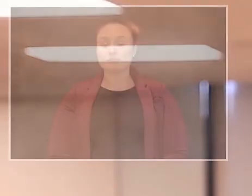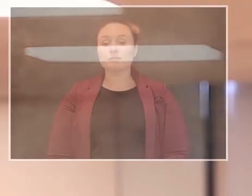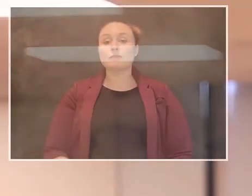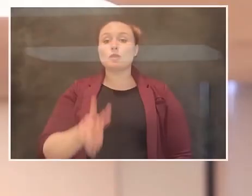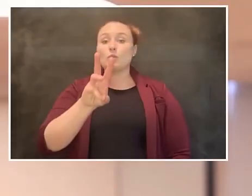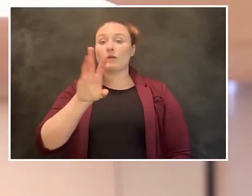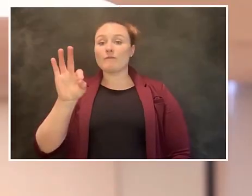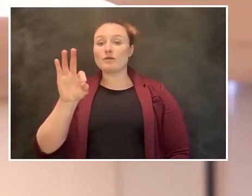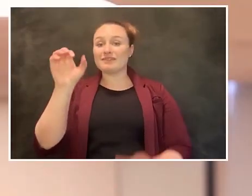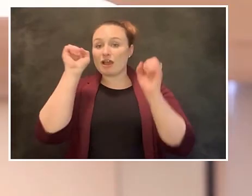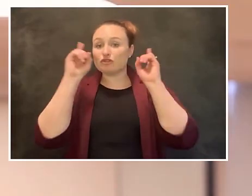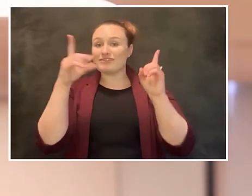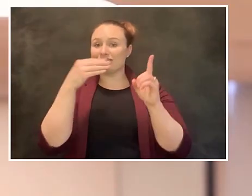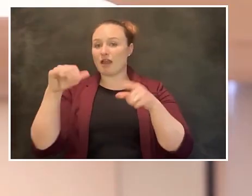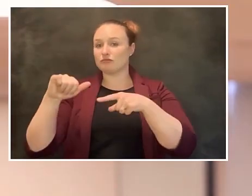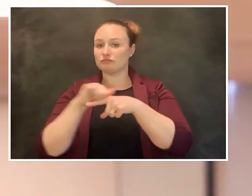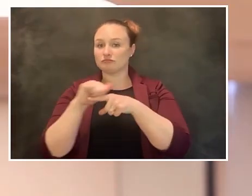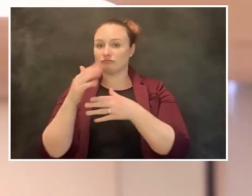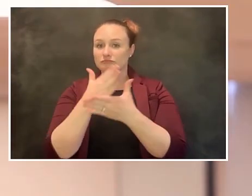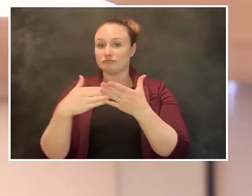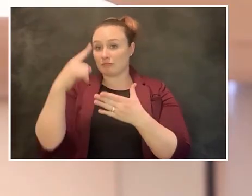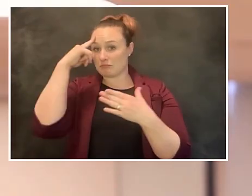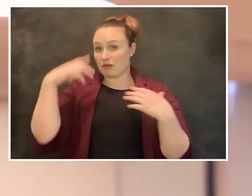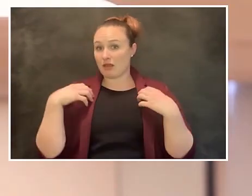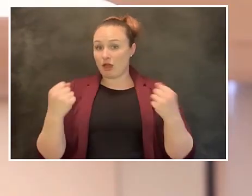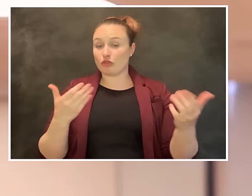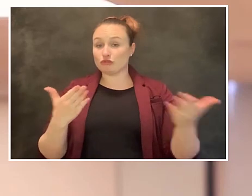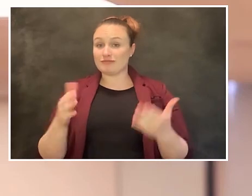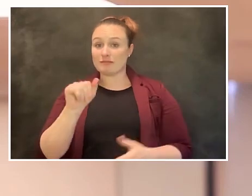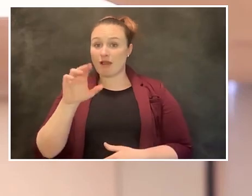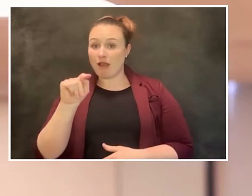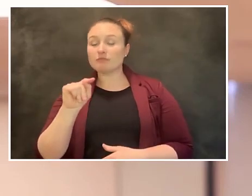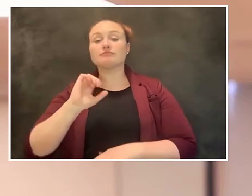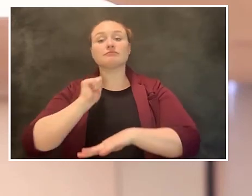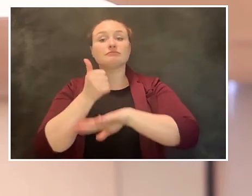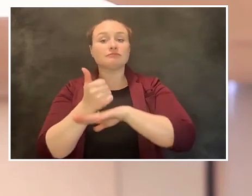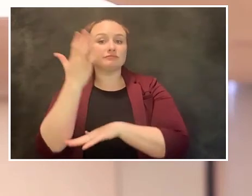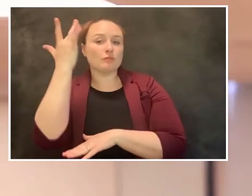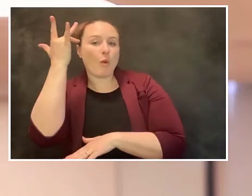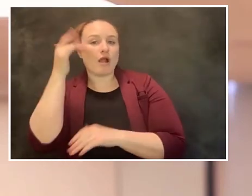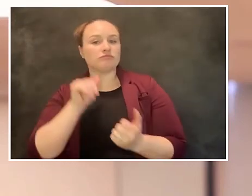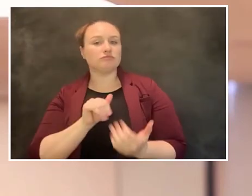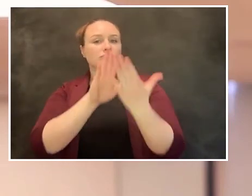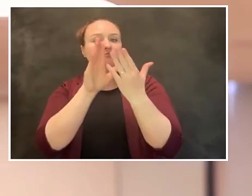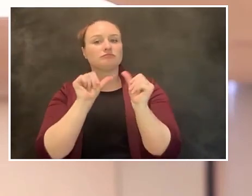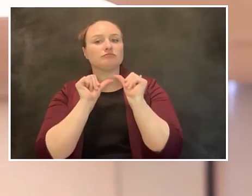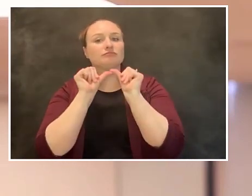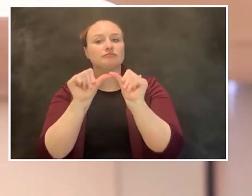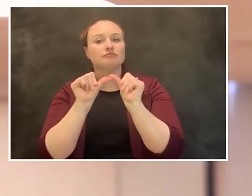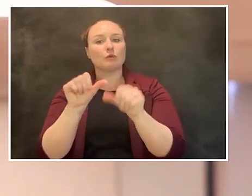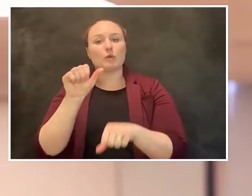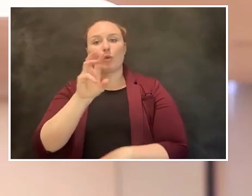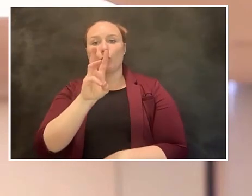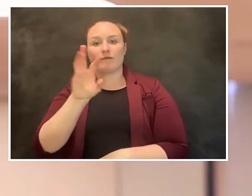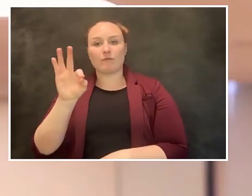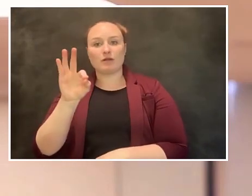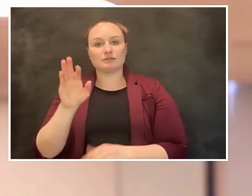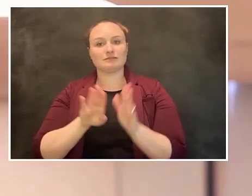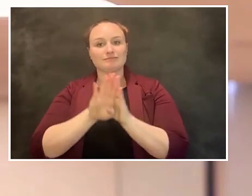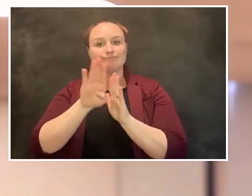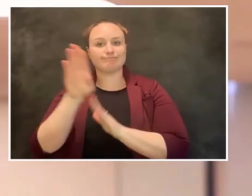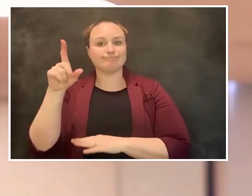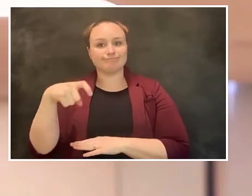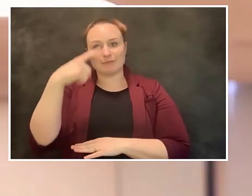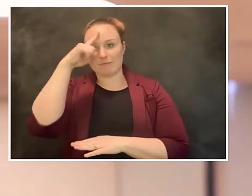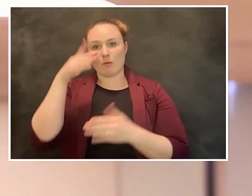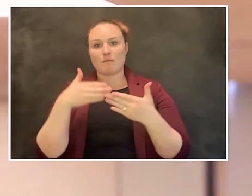The Workforce Education and Training component of the Mental Health Services Act was established to address the ongoing workforce development needs for